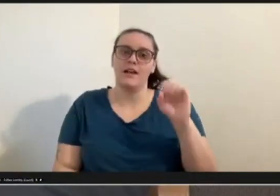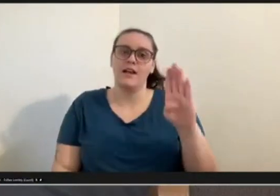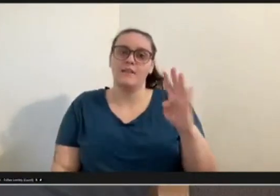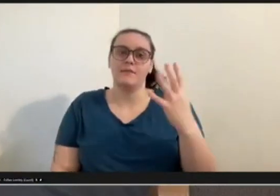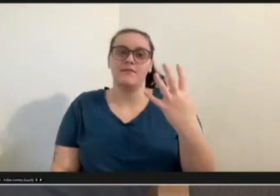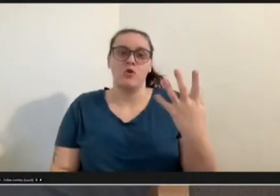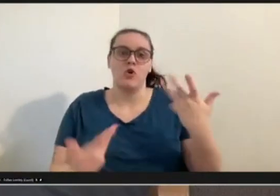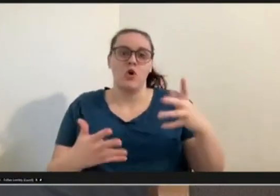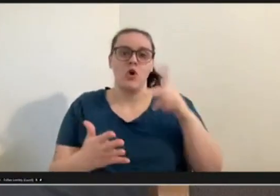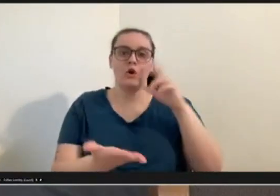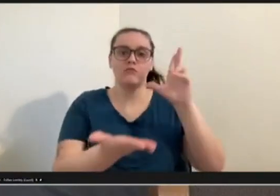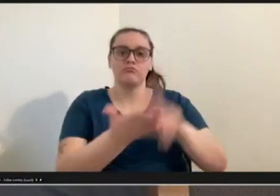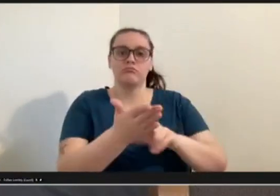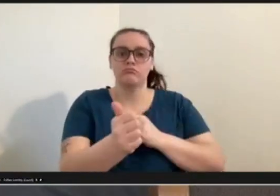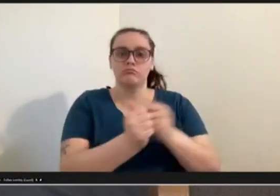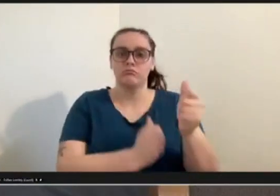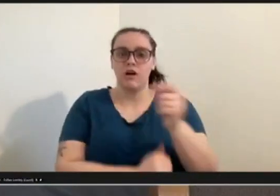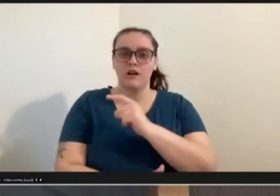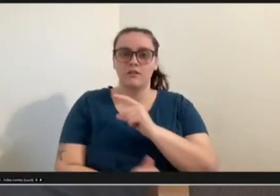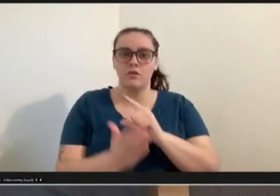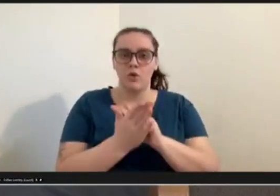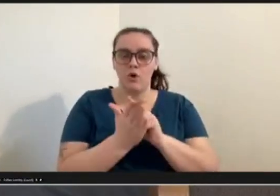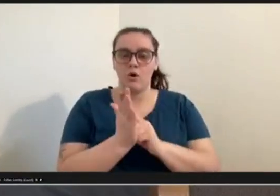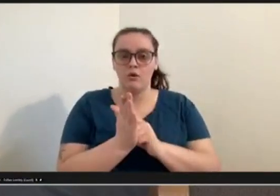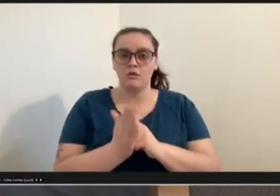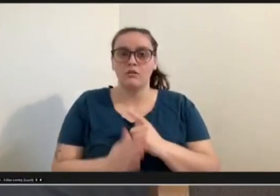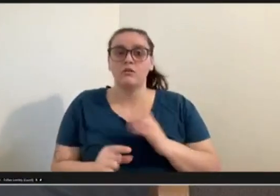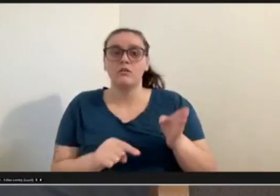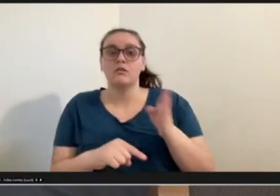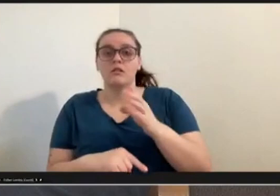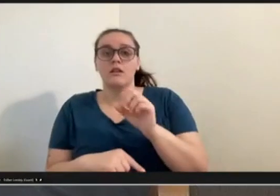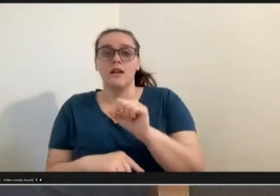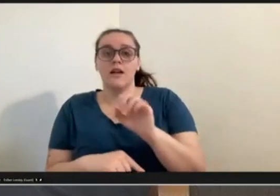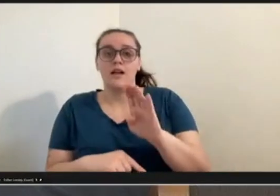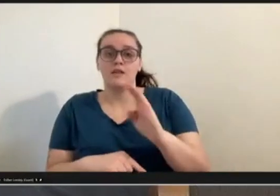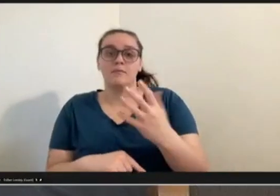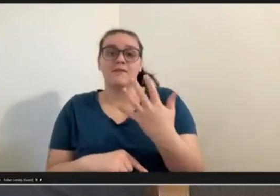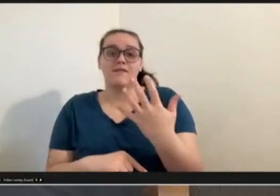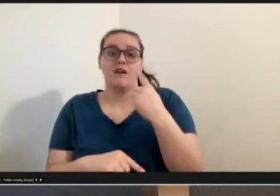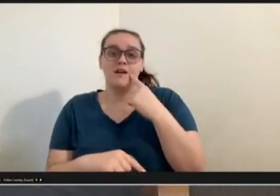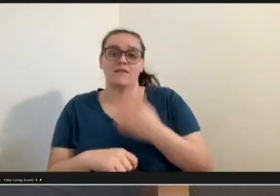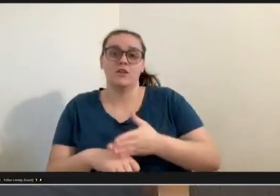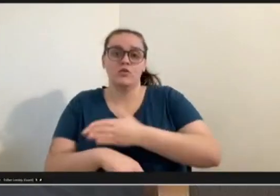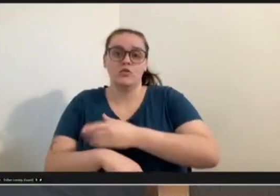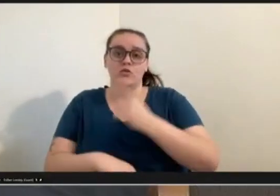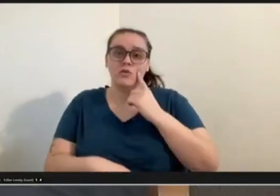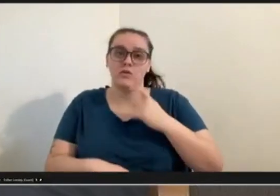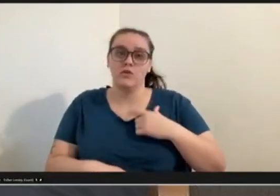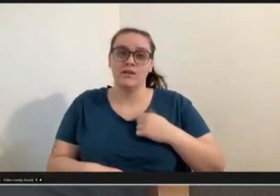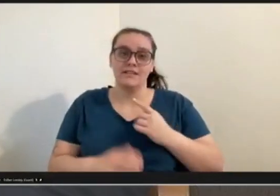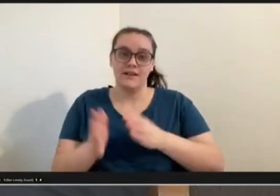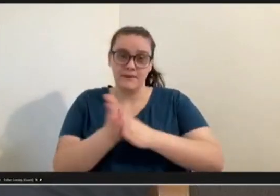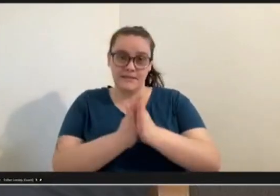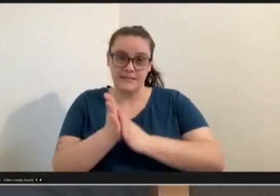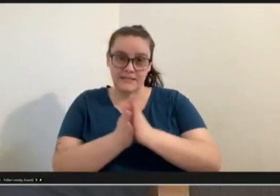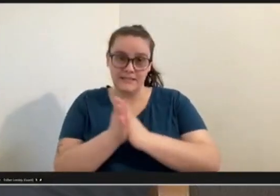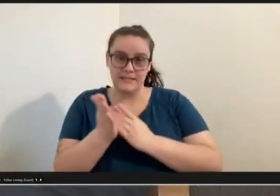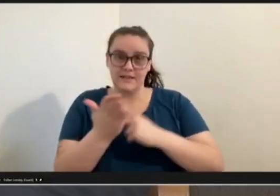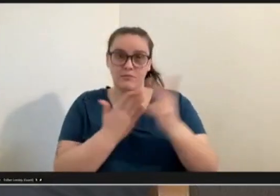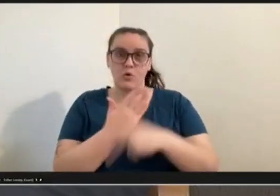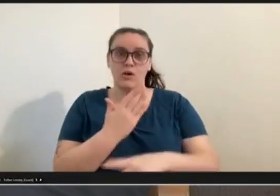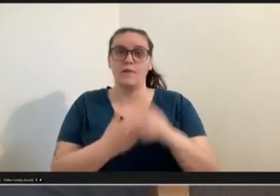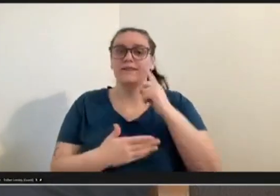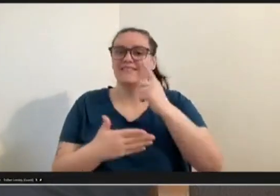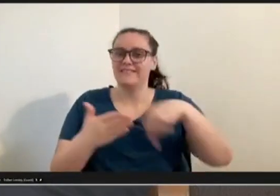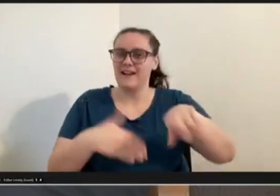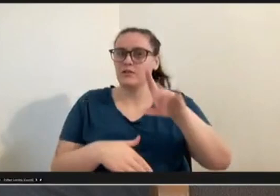law, SB 5, a beefed-up R&D incentive program, which is scheduled for a hearing in this committee next week,